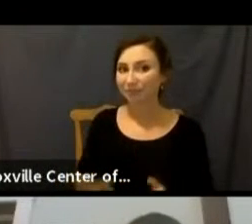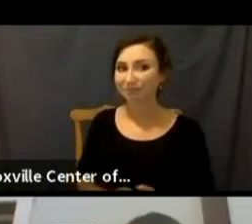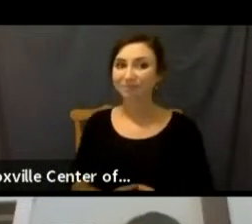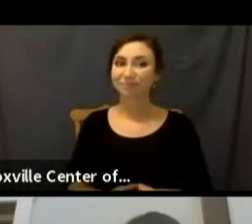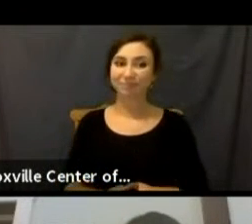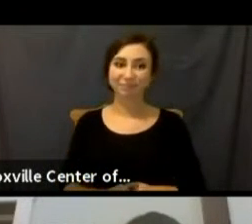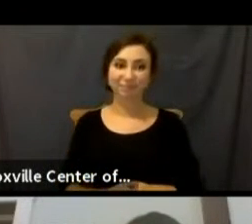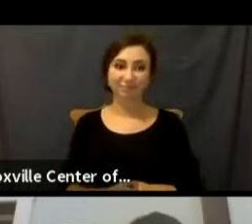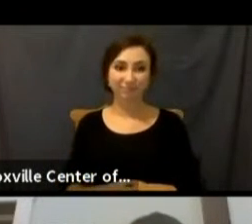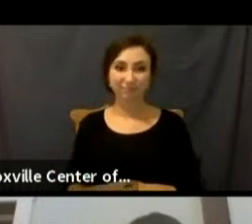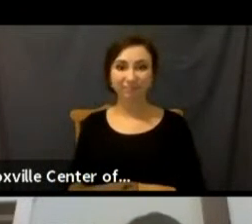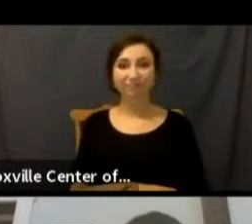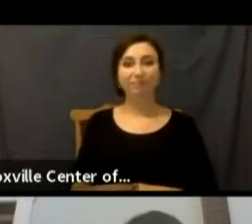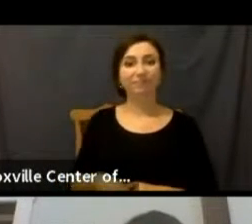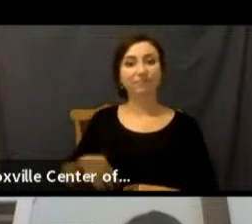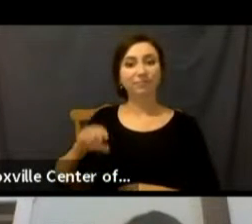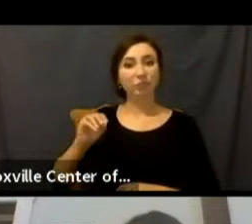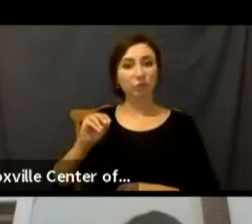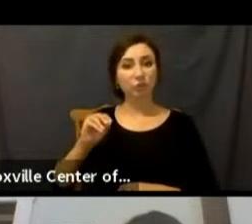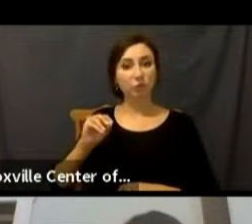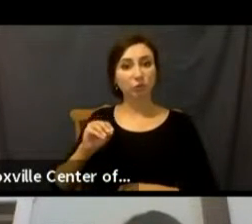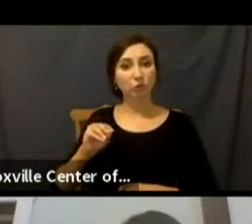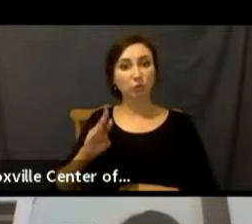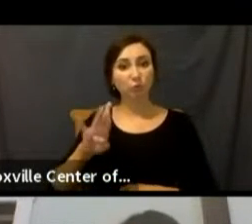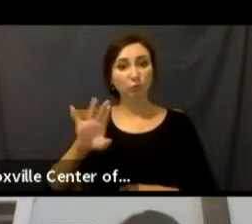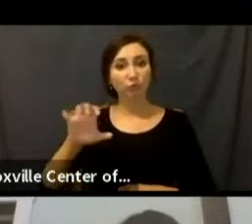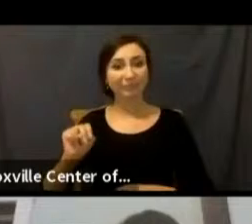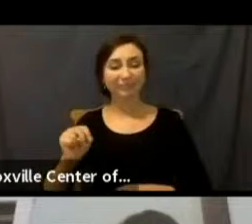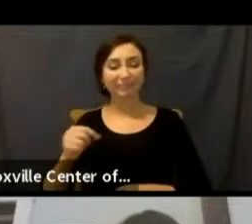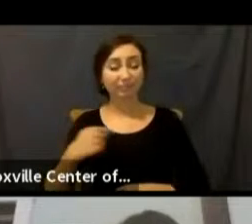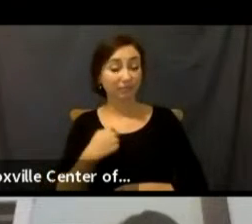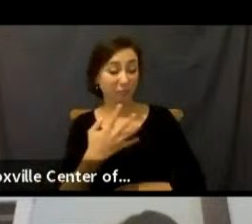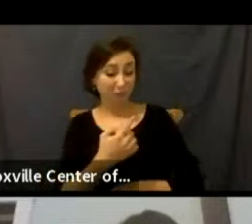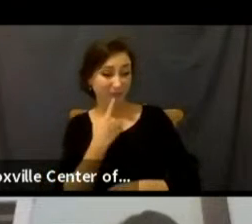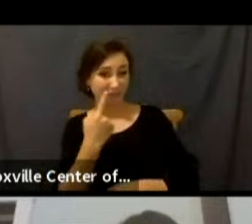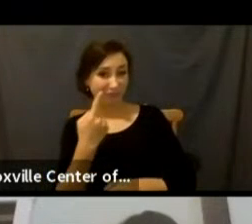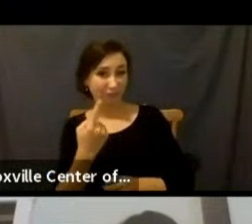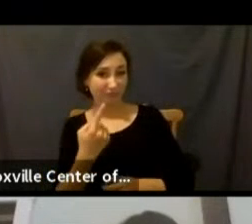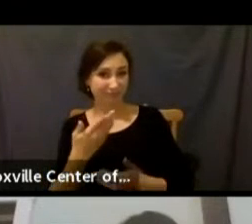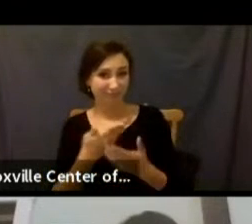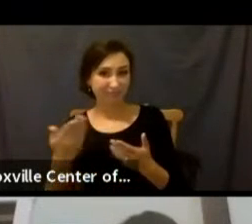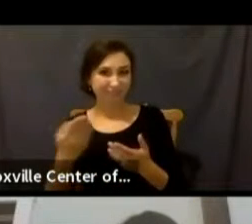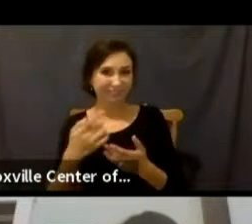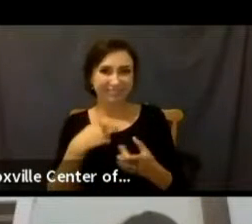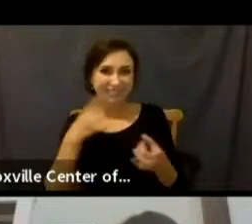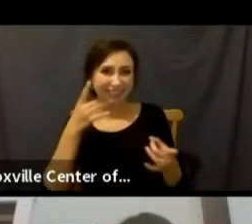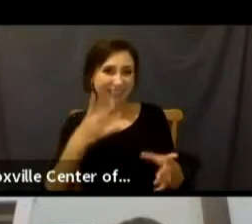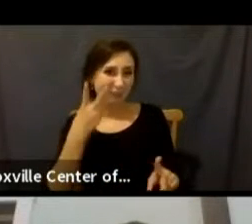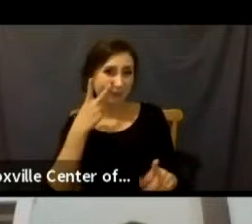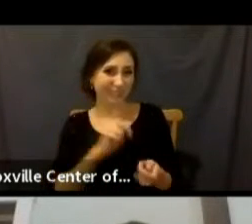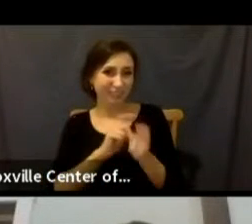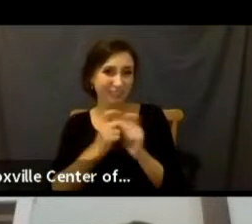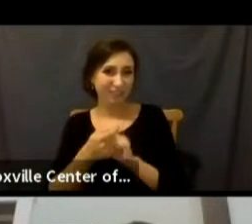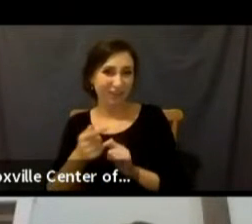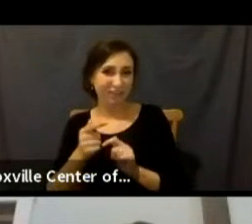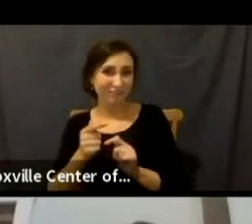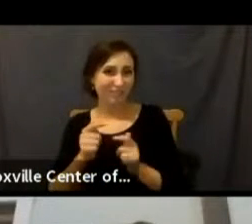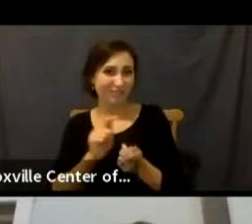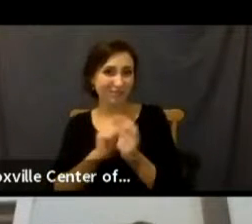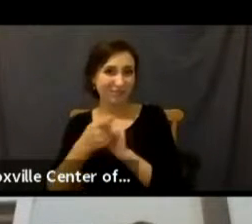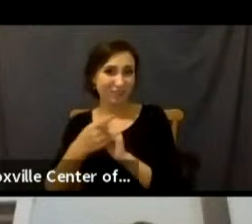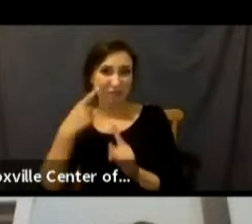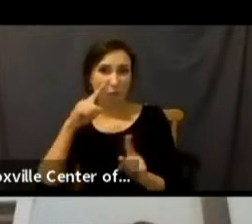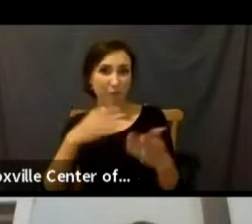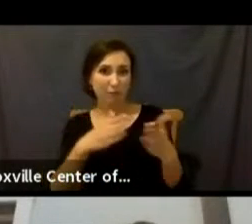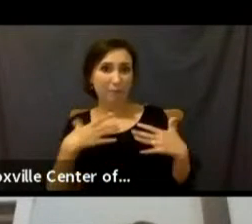I'd like to just say one thing that I hate to see a change back to the public health officer being all